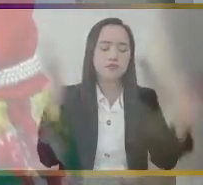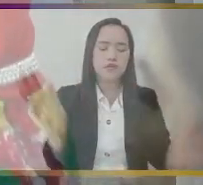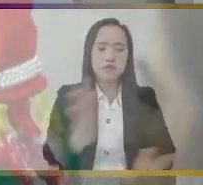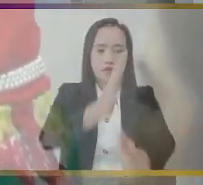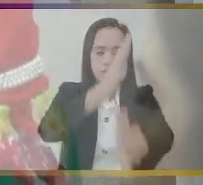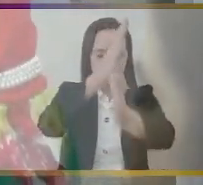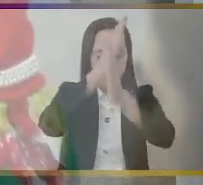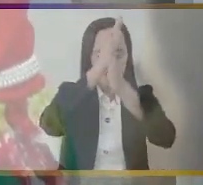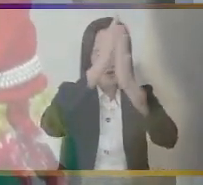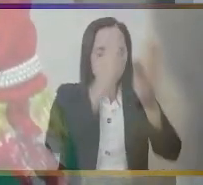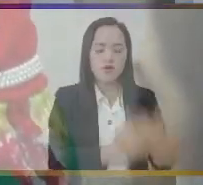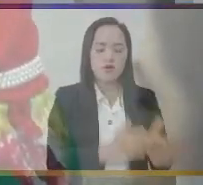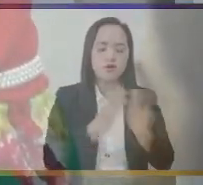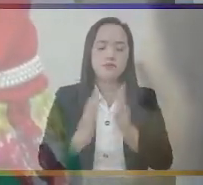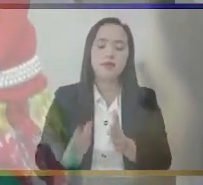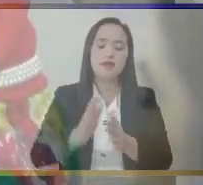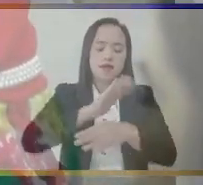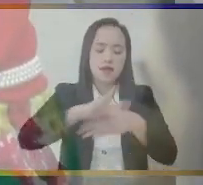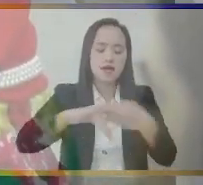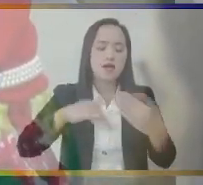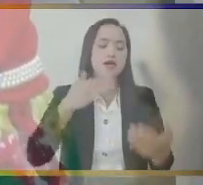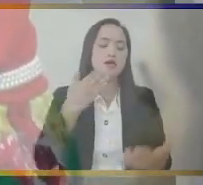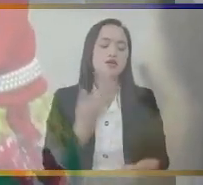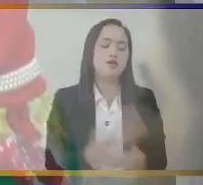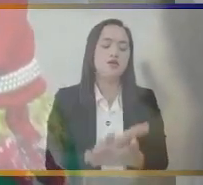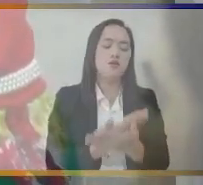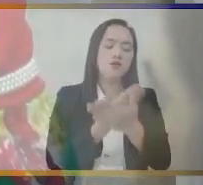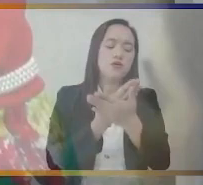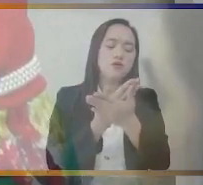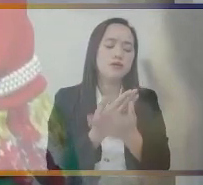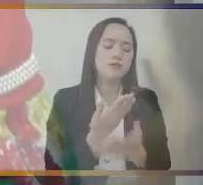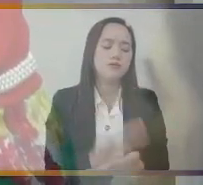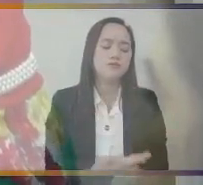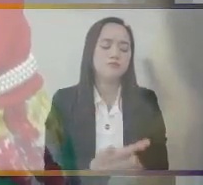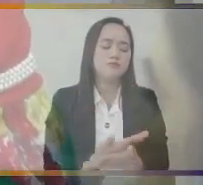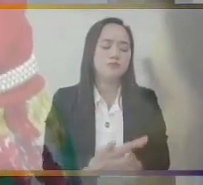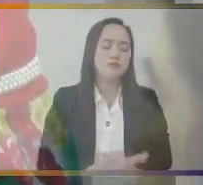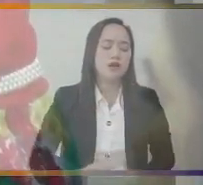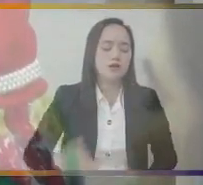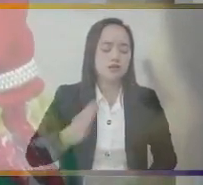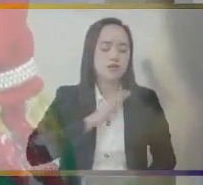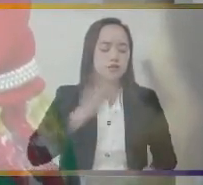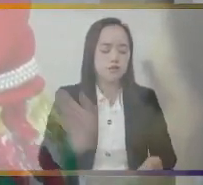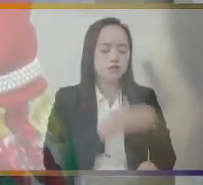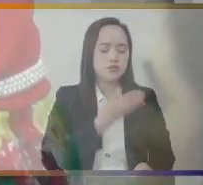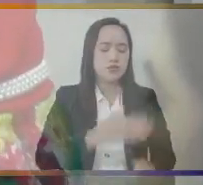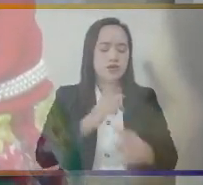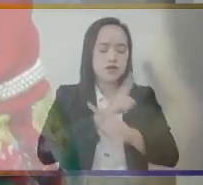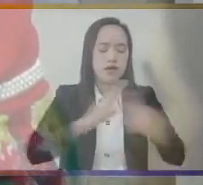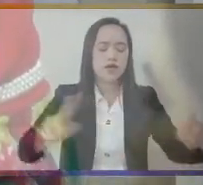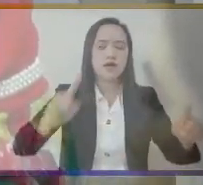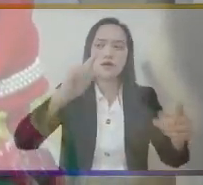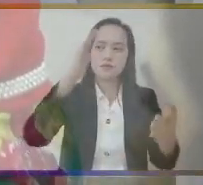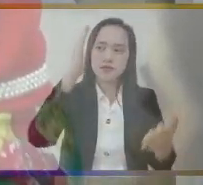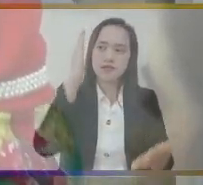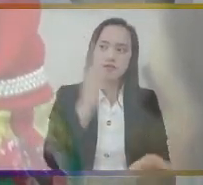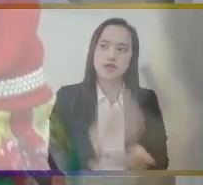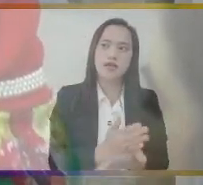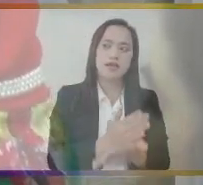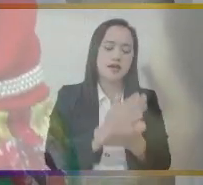silent. My Father planned it all. I sing for I cannot